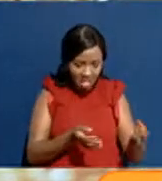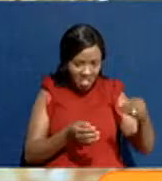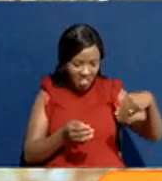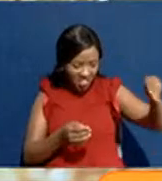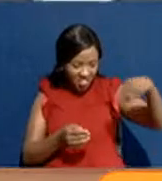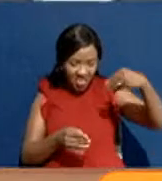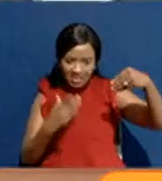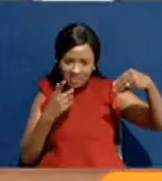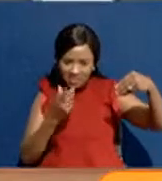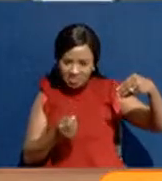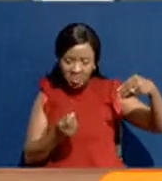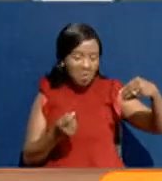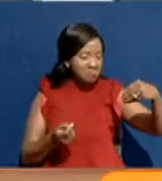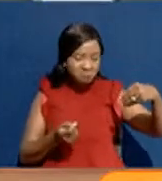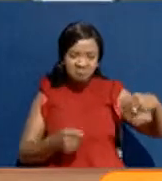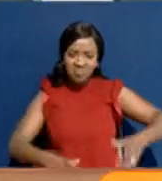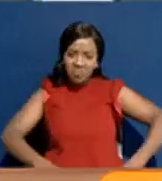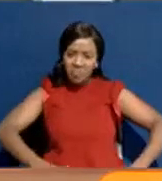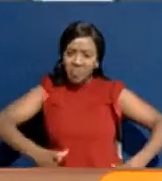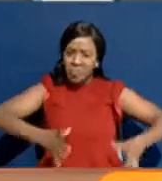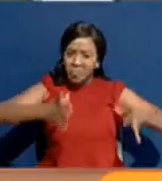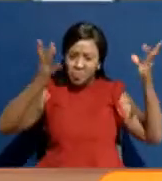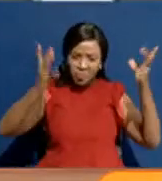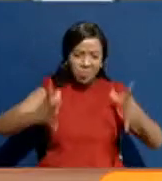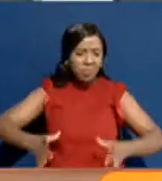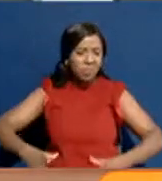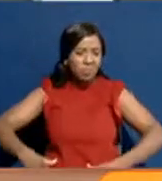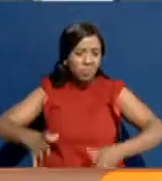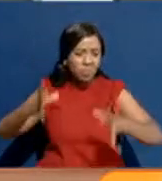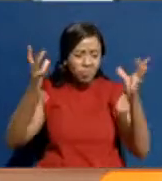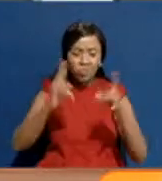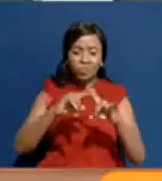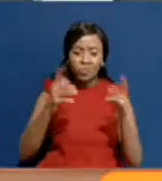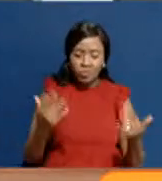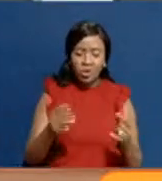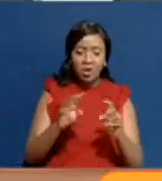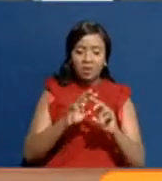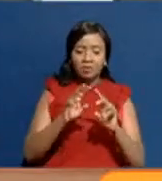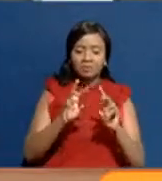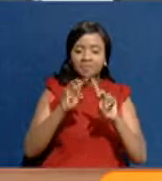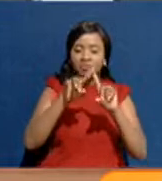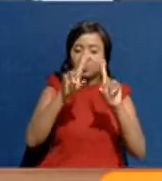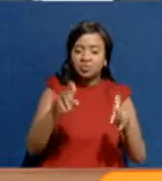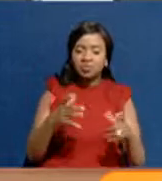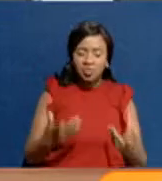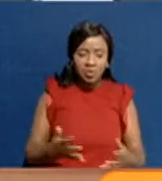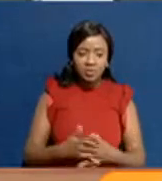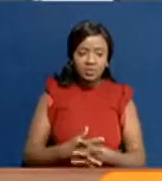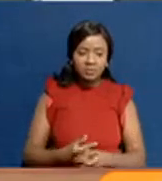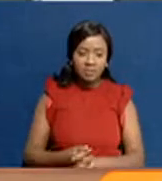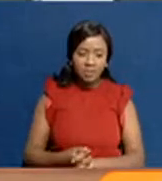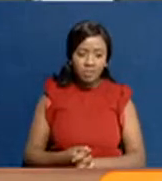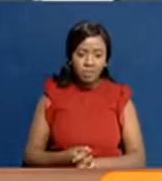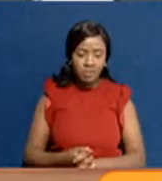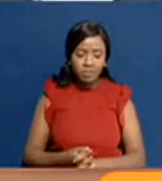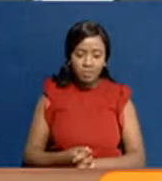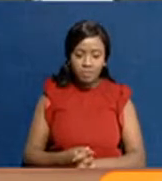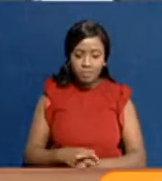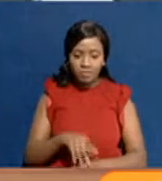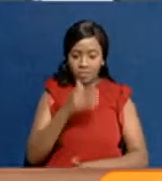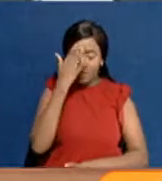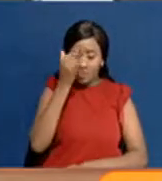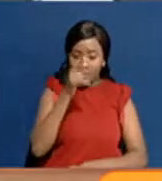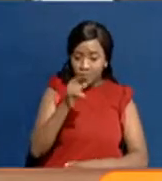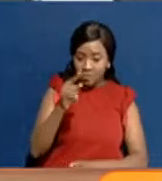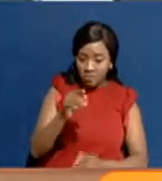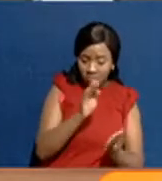Absolutely. And, of course, the huge question of why would we keep sugar that has been